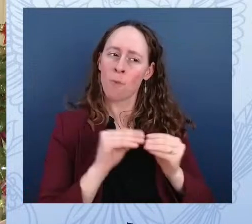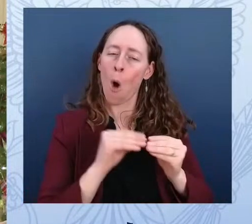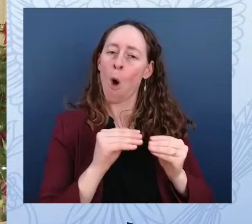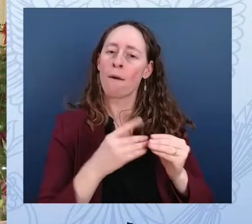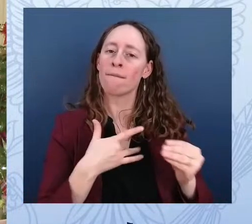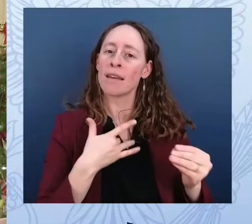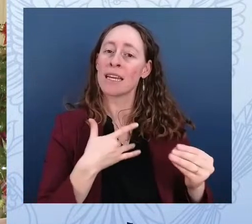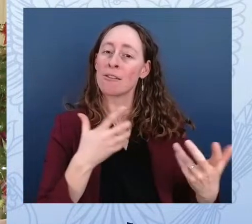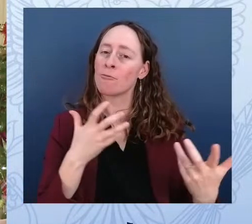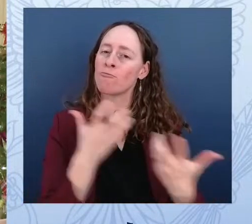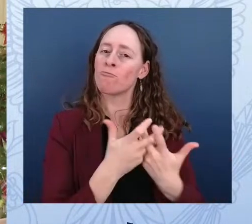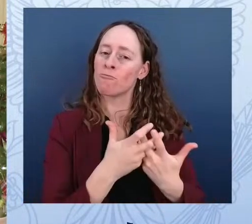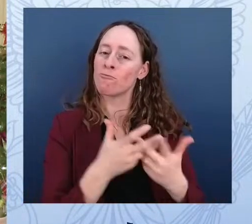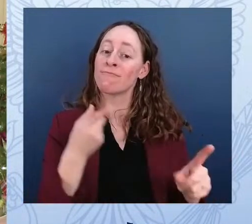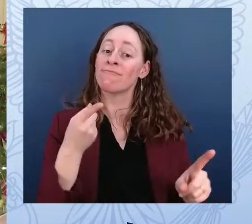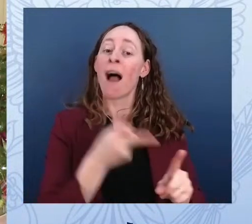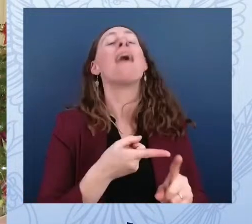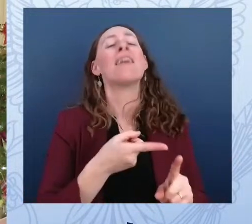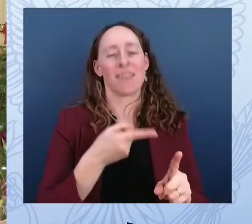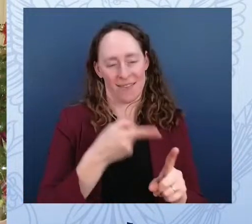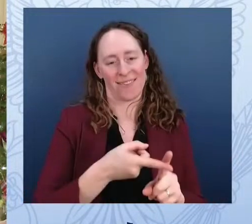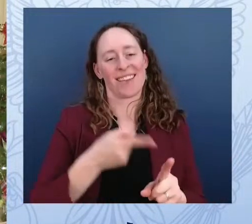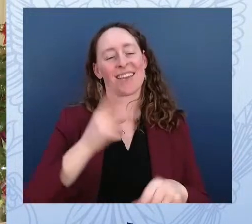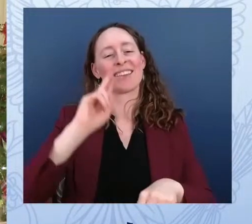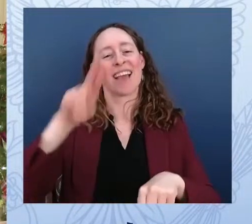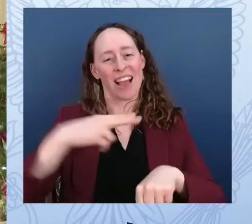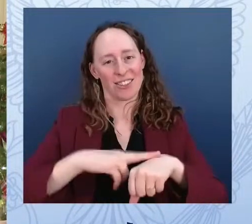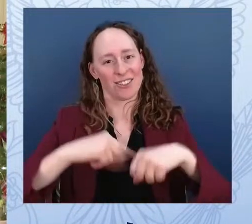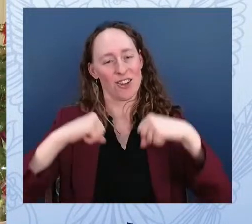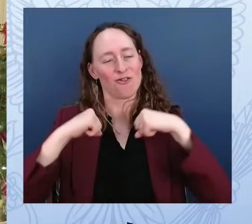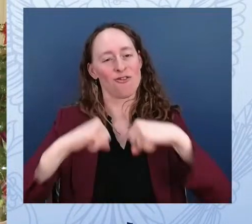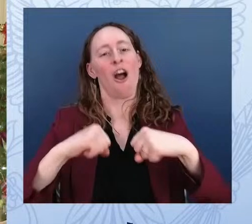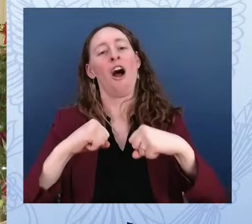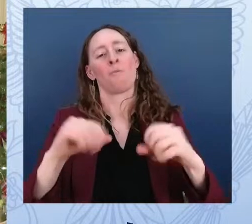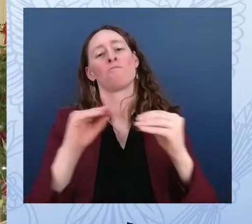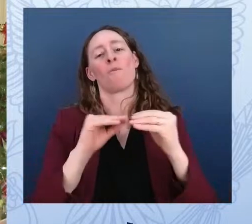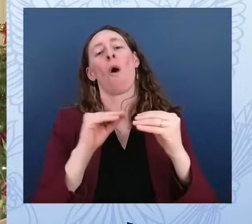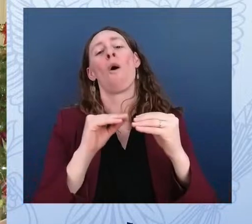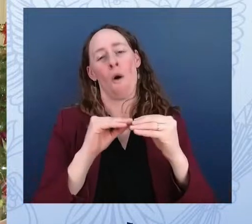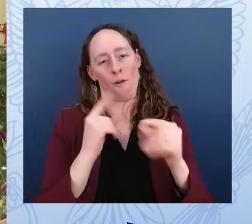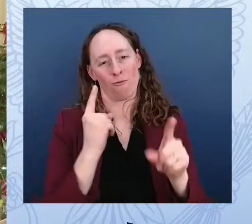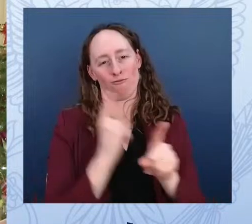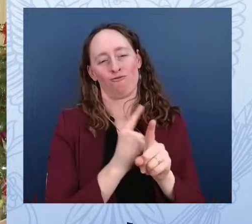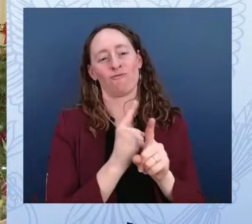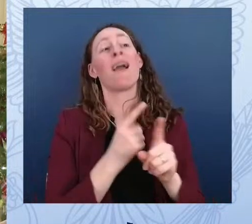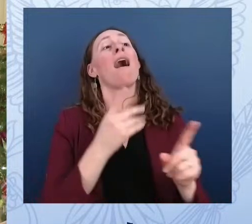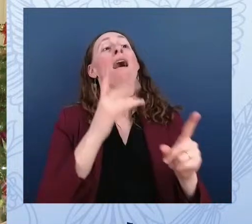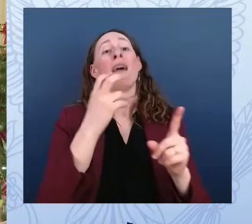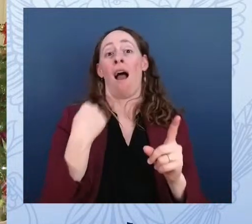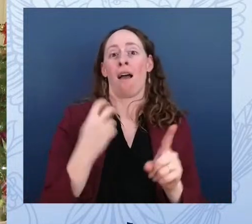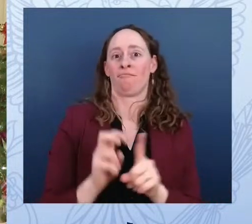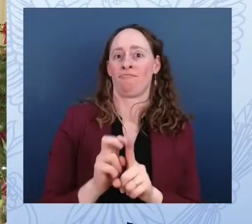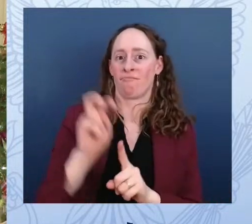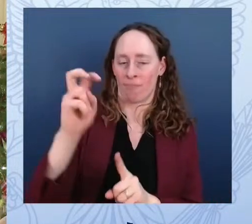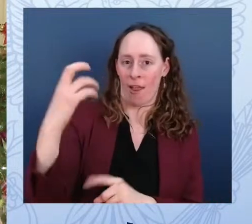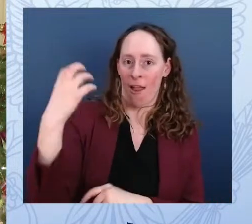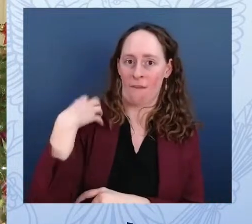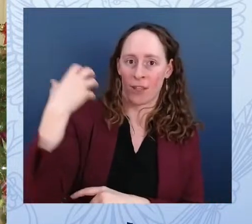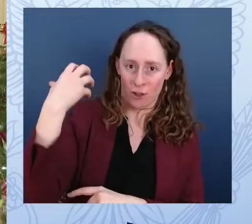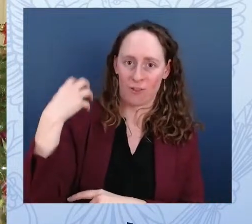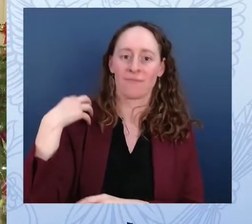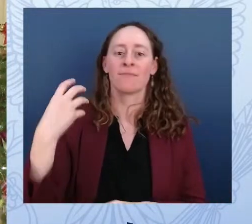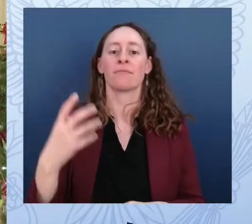officer. The National Guard offered me the flexibility to balance my civilian career and passions while